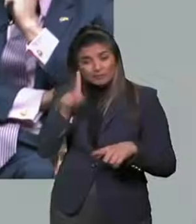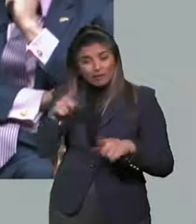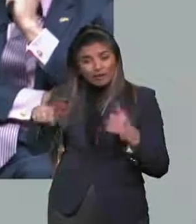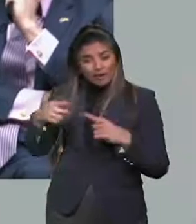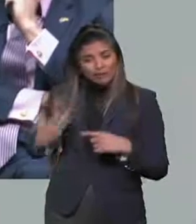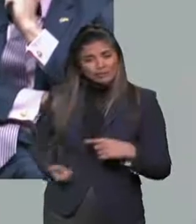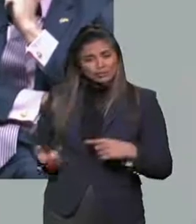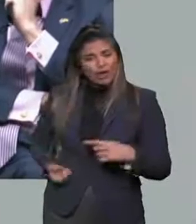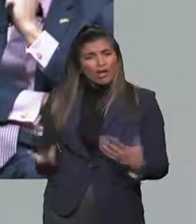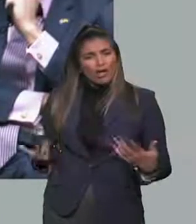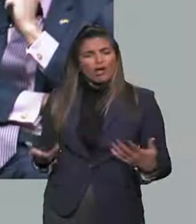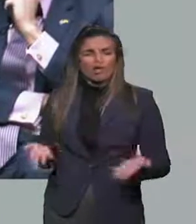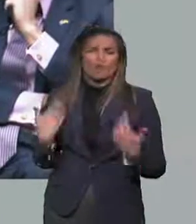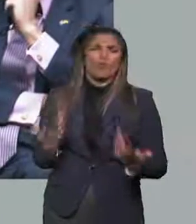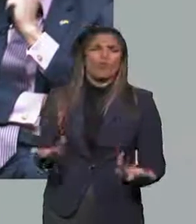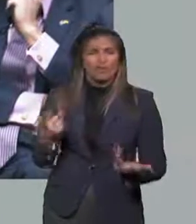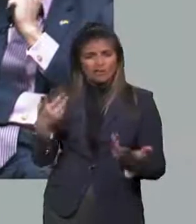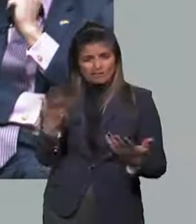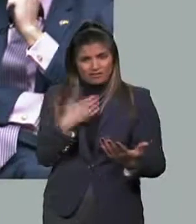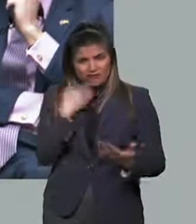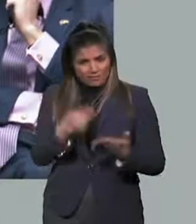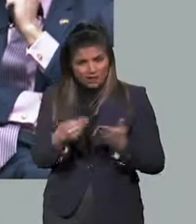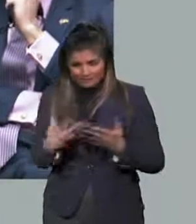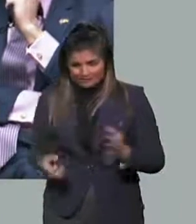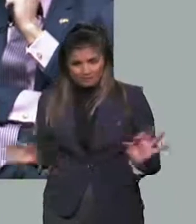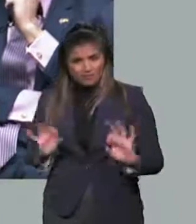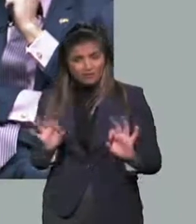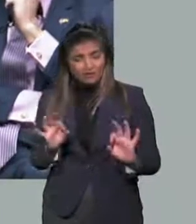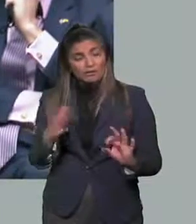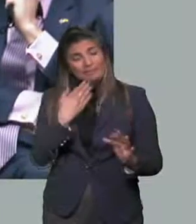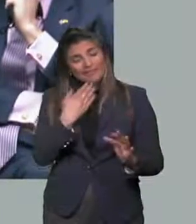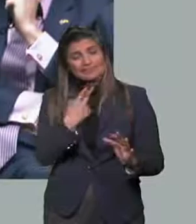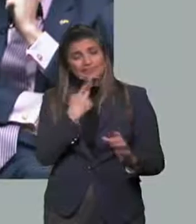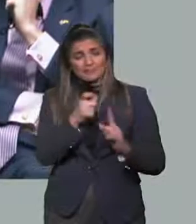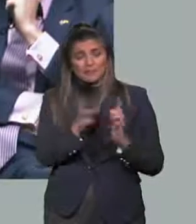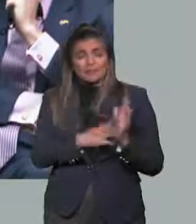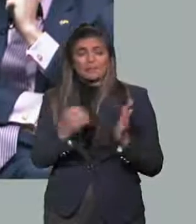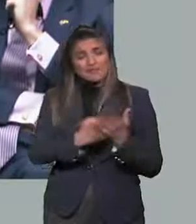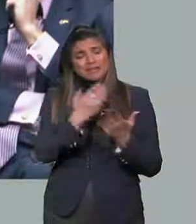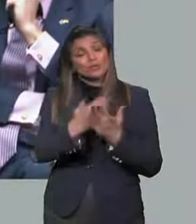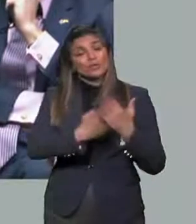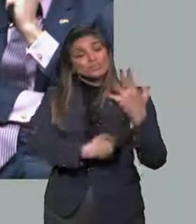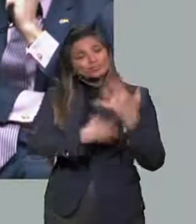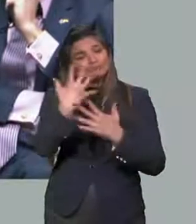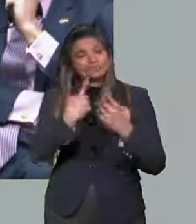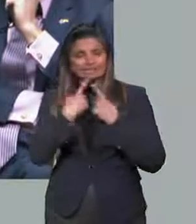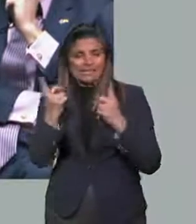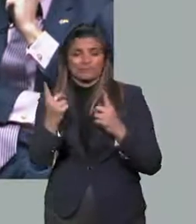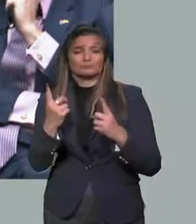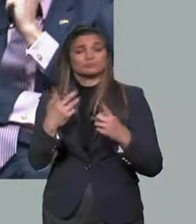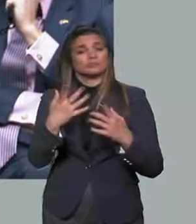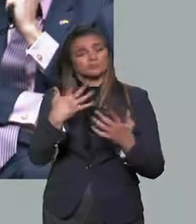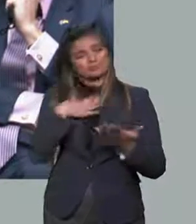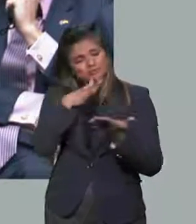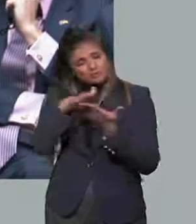fixed income. Can I ask that the Deputy Prime Minister does everything he can to make sure that in the spring statement we address these problems for